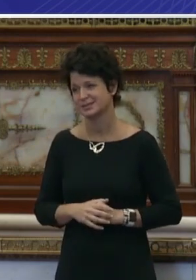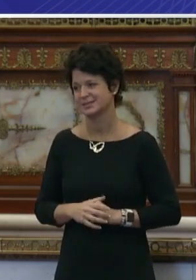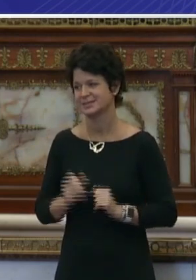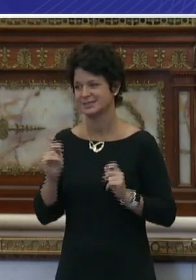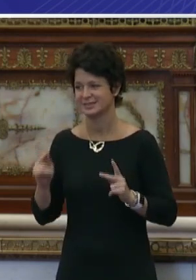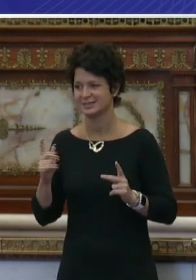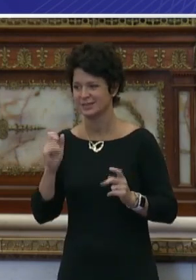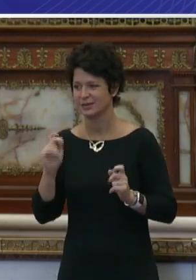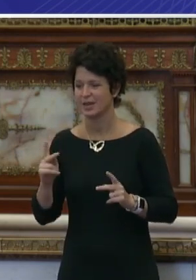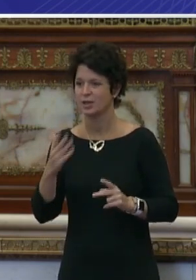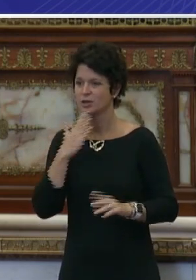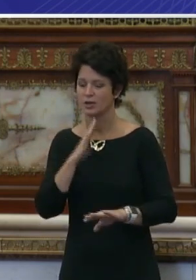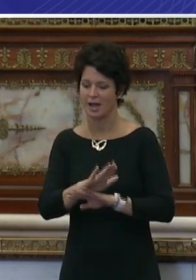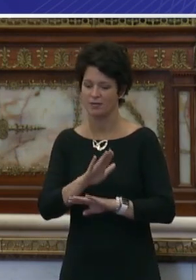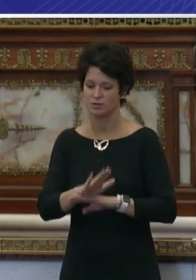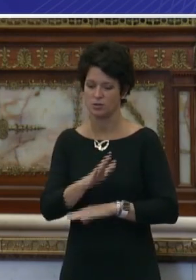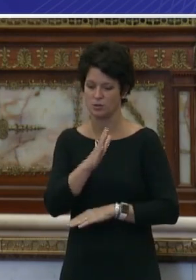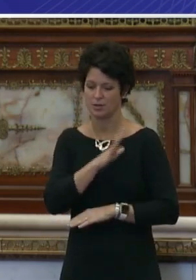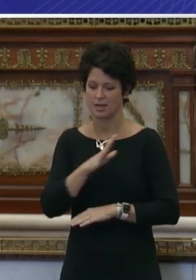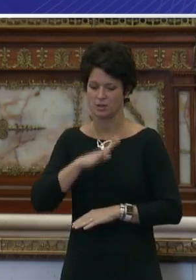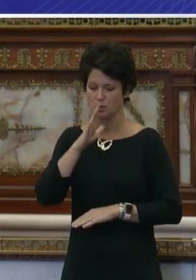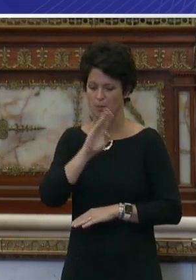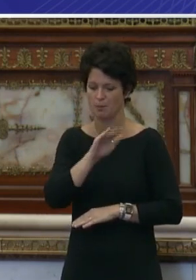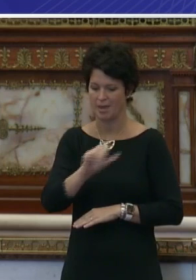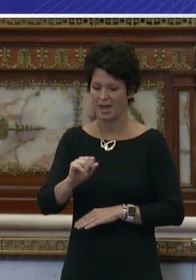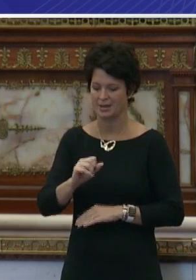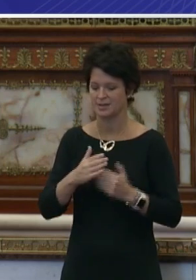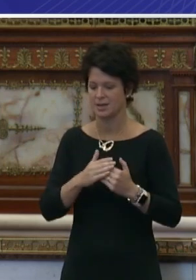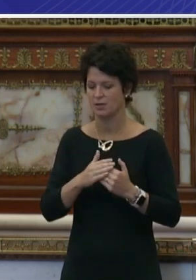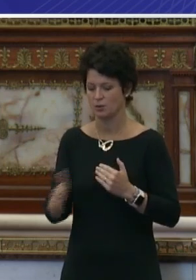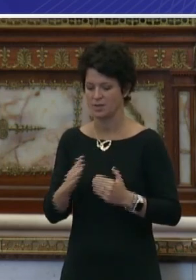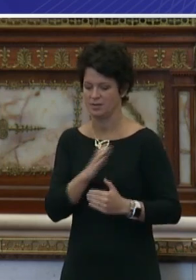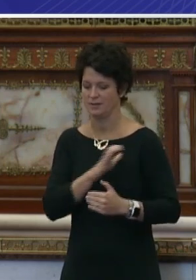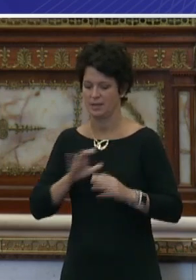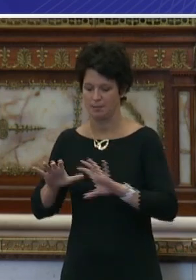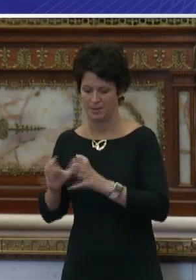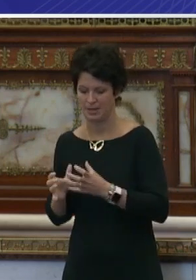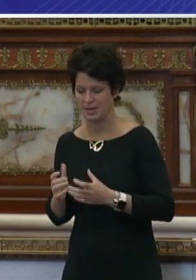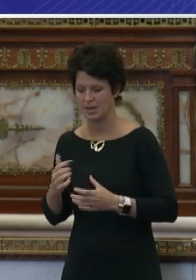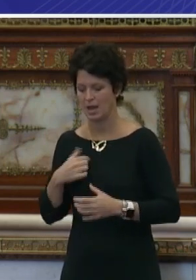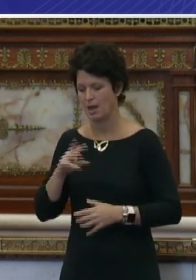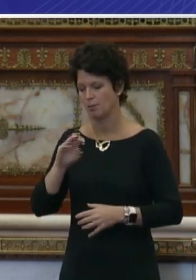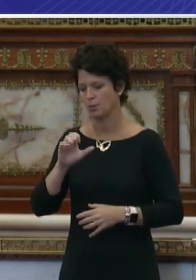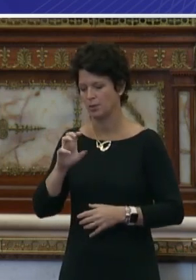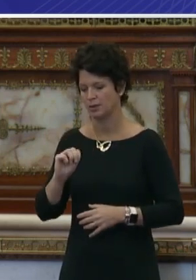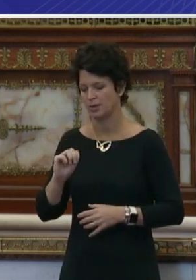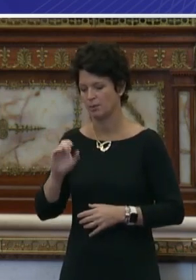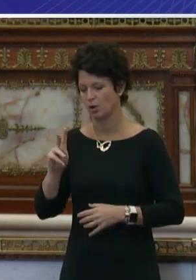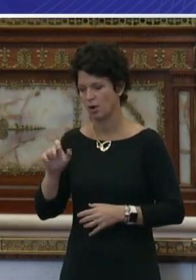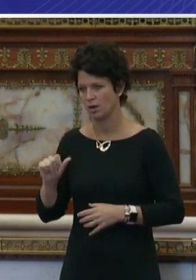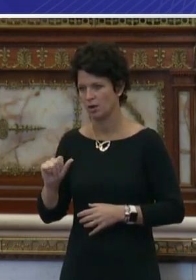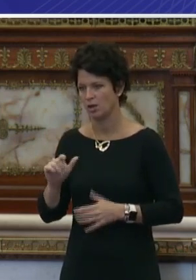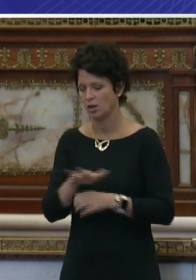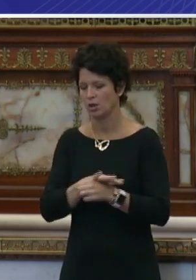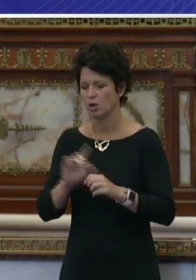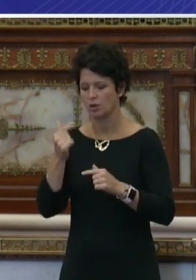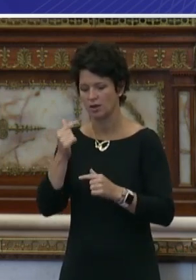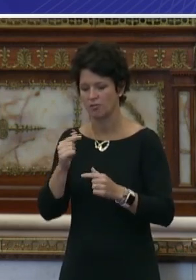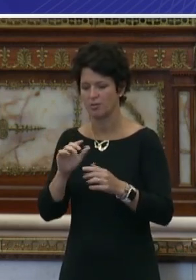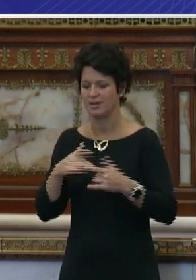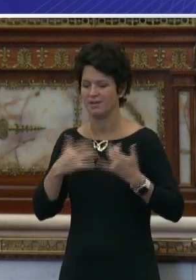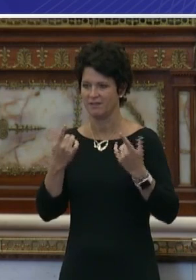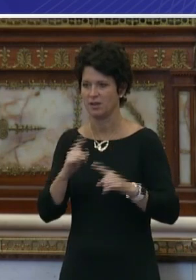All right. Good afternoon, Councilwoman Bass and members of the Committee on Health and Human Services. I'm William Carter, Vice President of Local Government Affairs for the Chamber